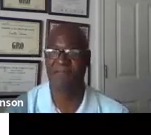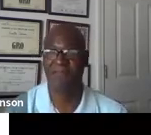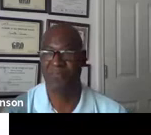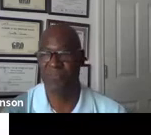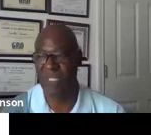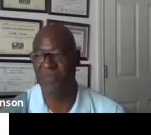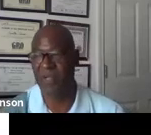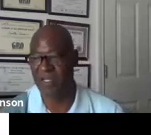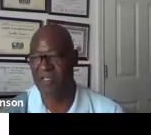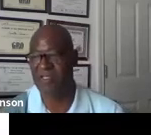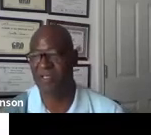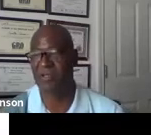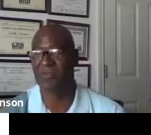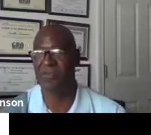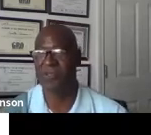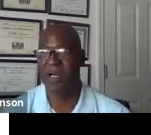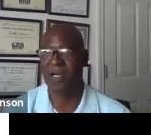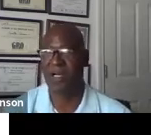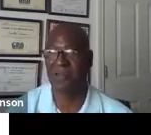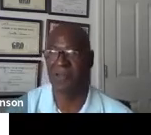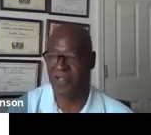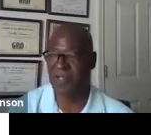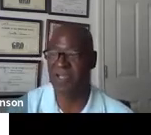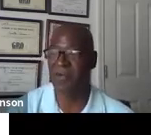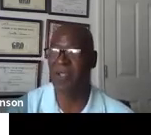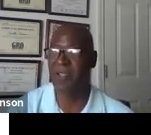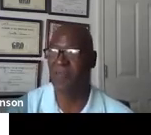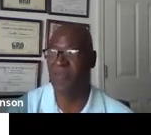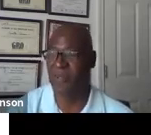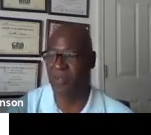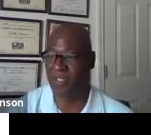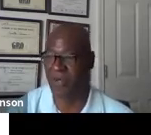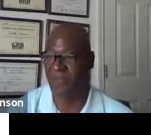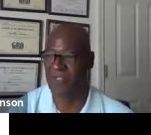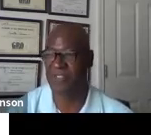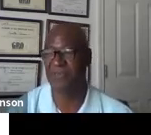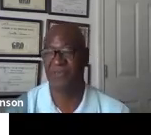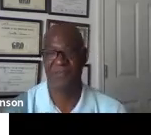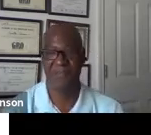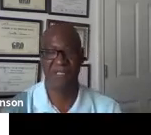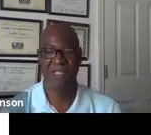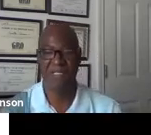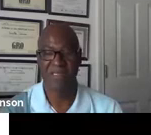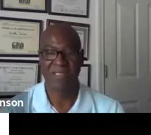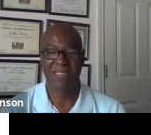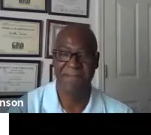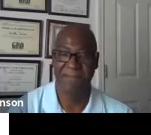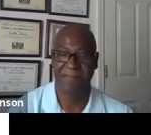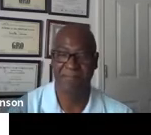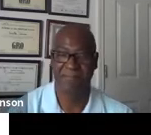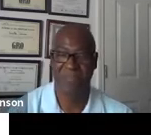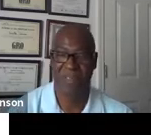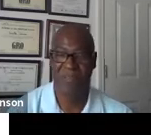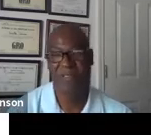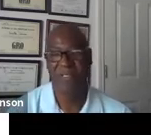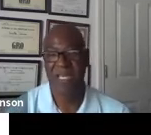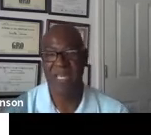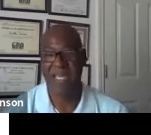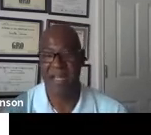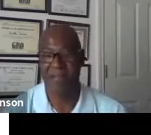then we also, uh, a year later, we, we put on a conference and